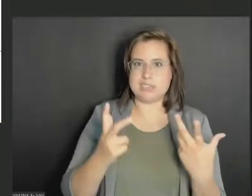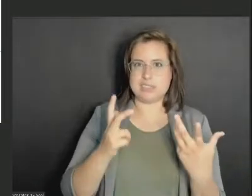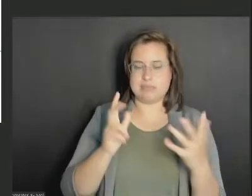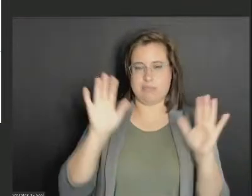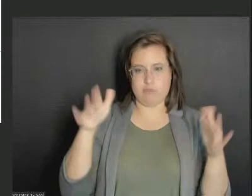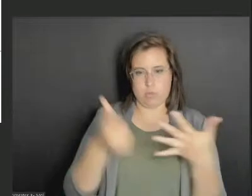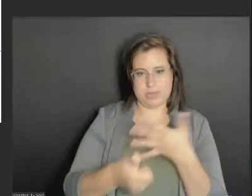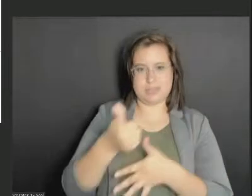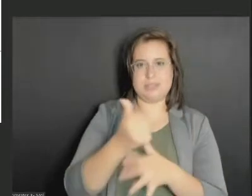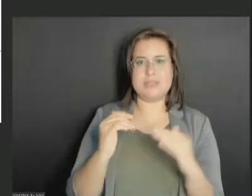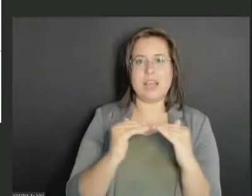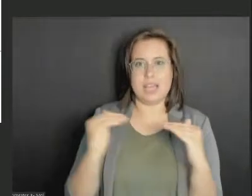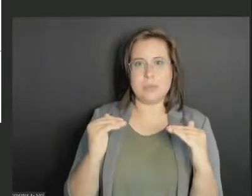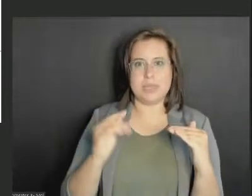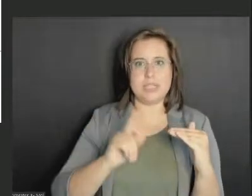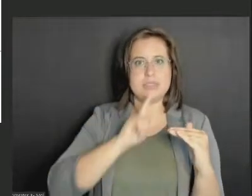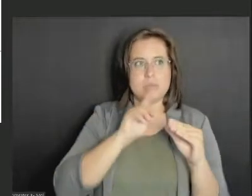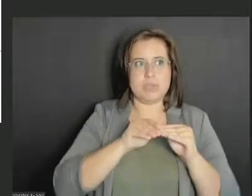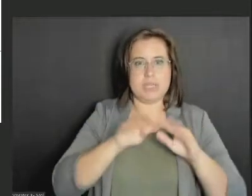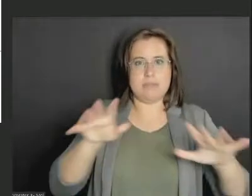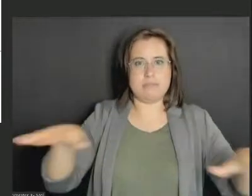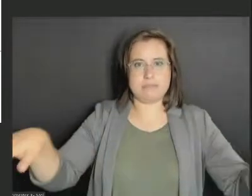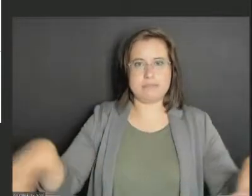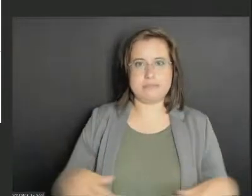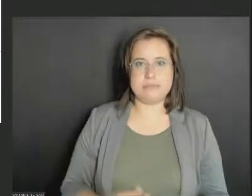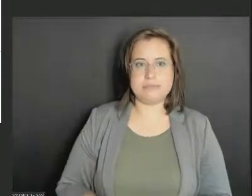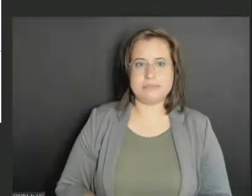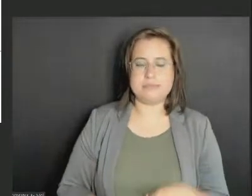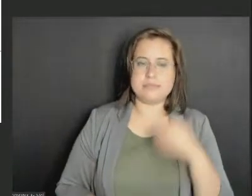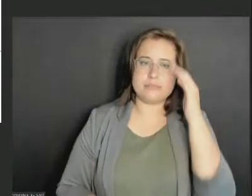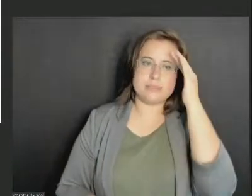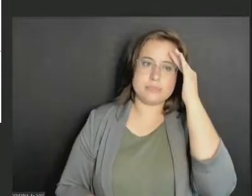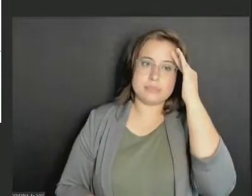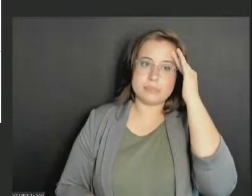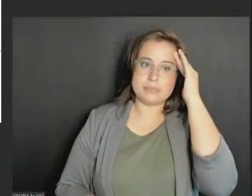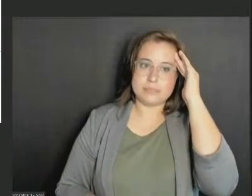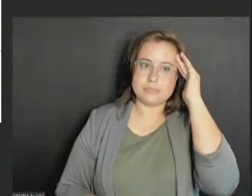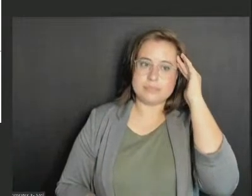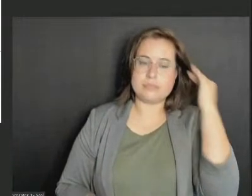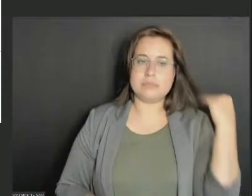are reaching those hardest hit. Next slide, please.